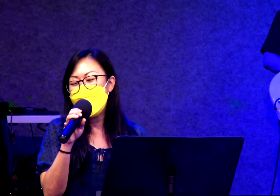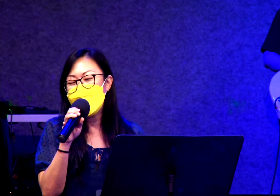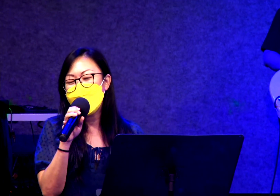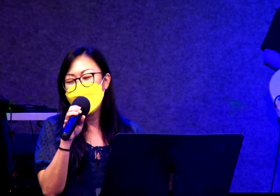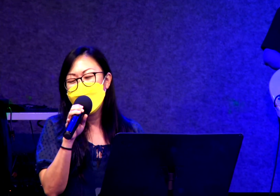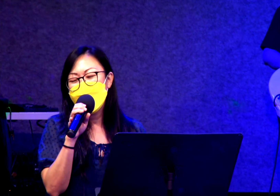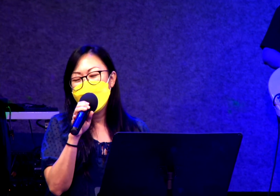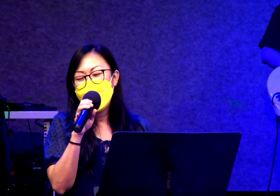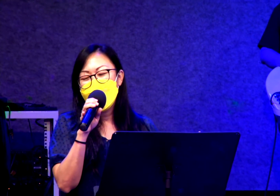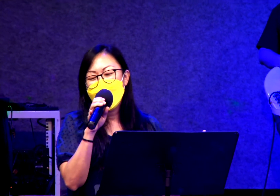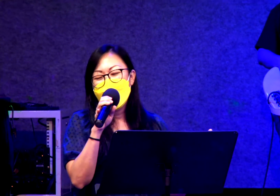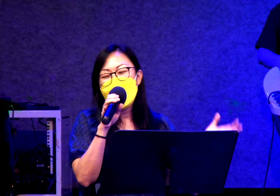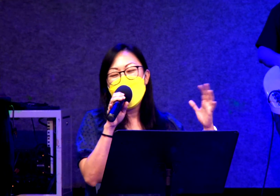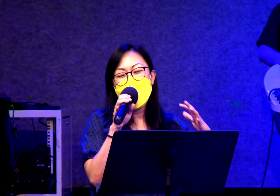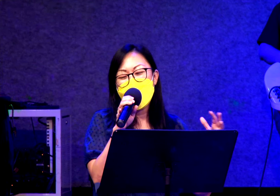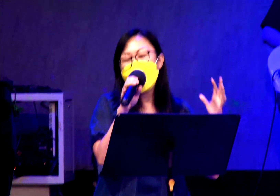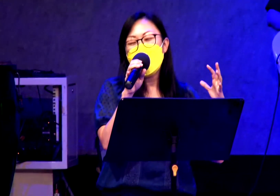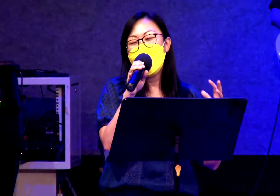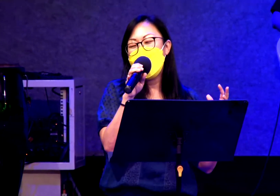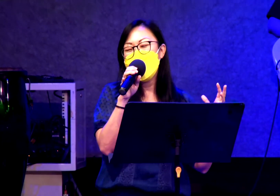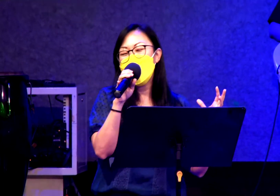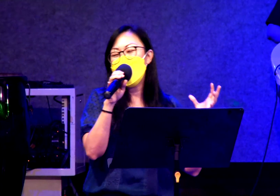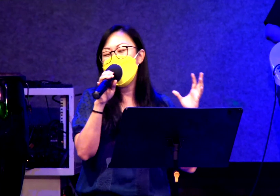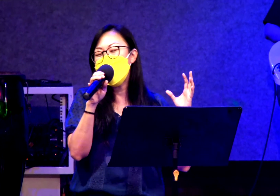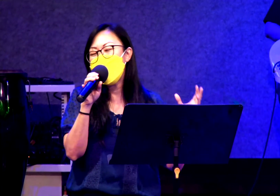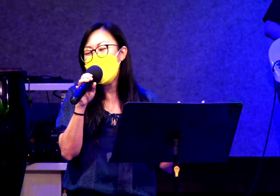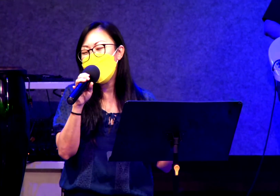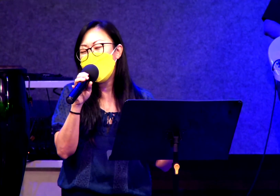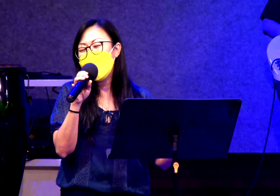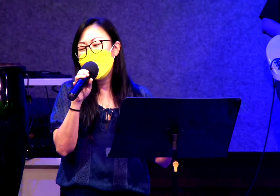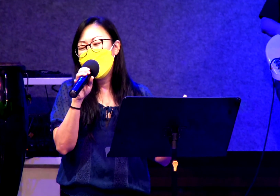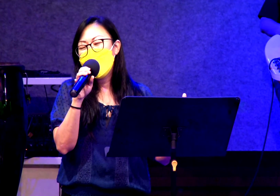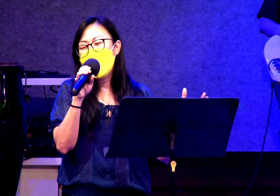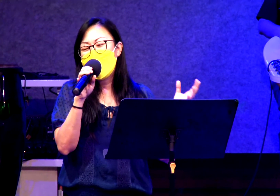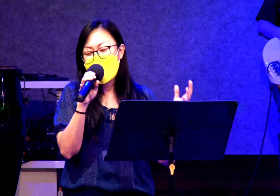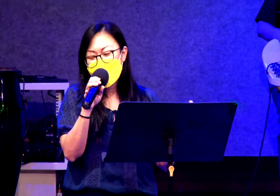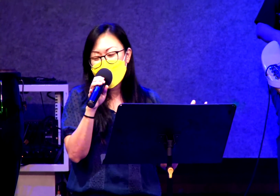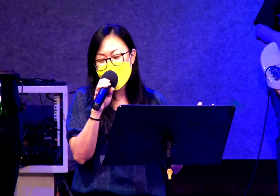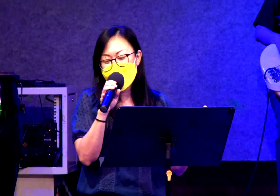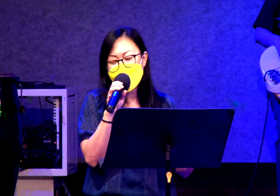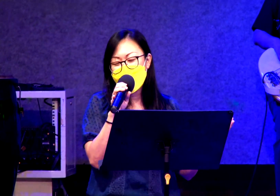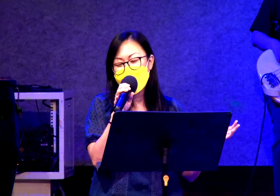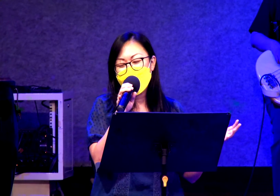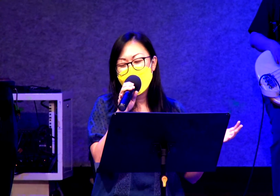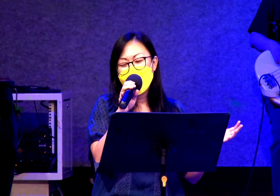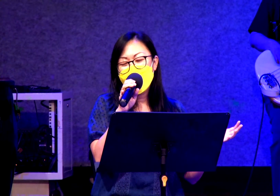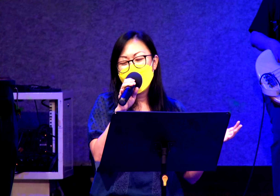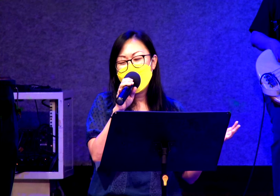prepare your hearts to receive from Him this